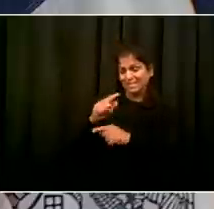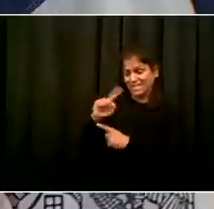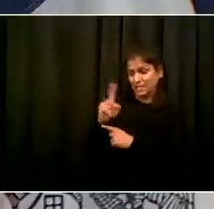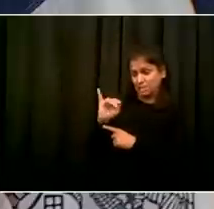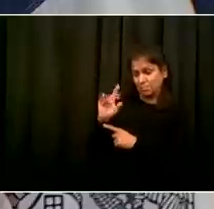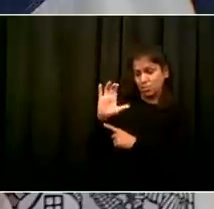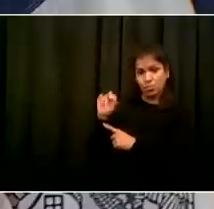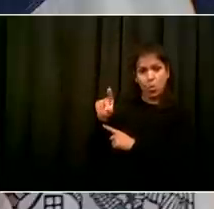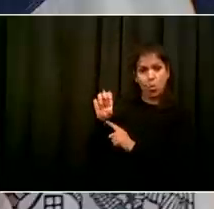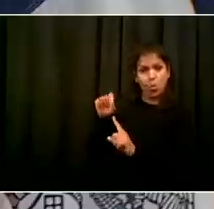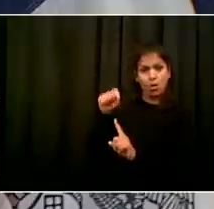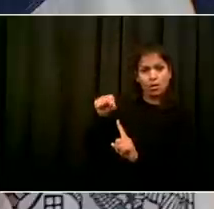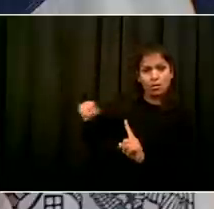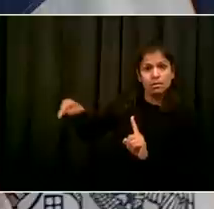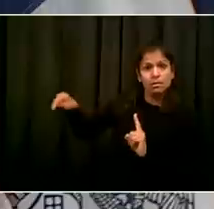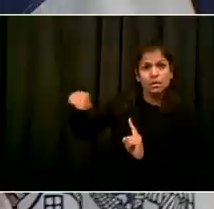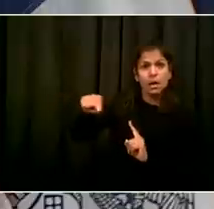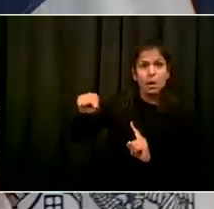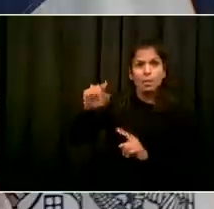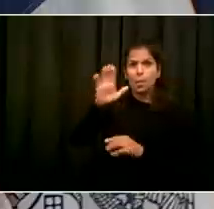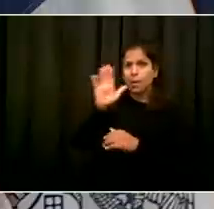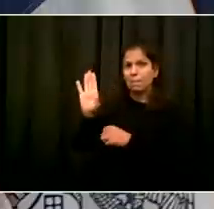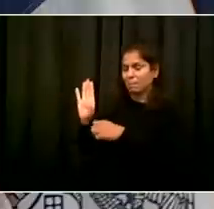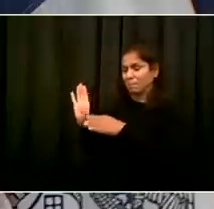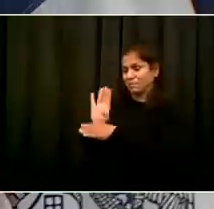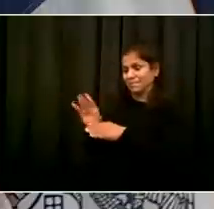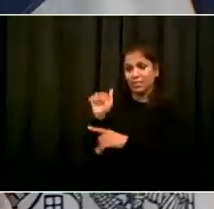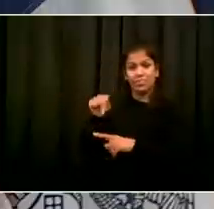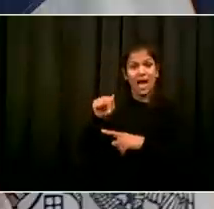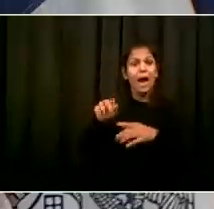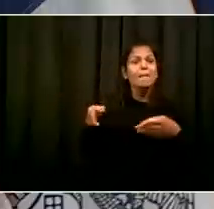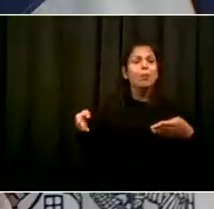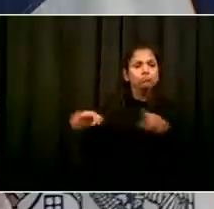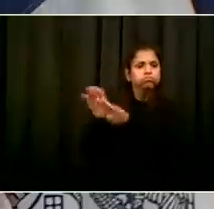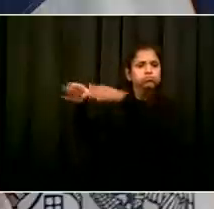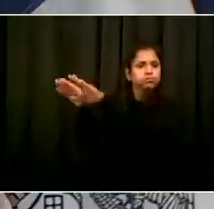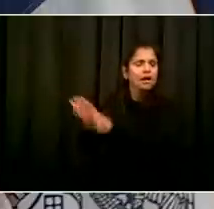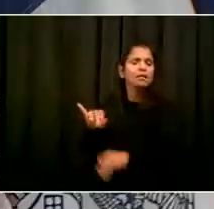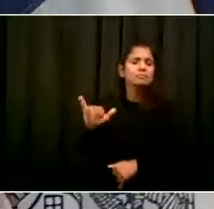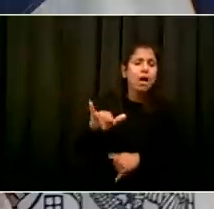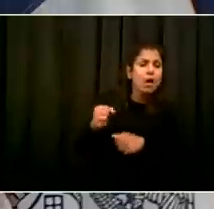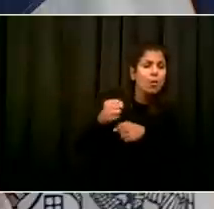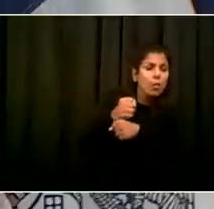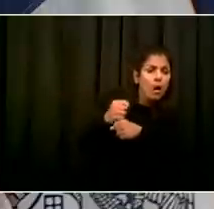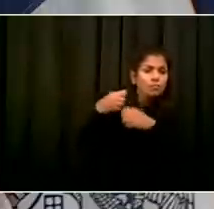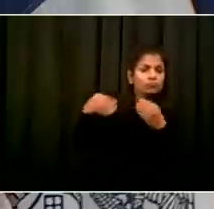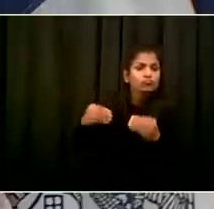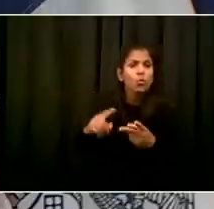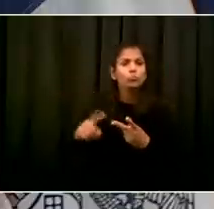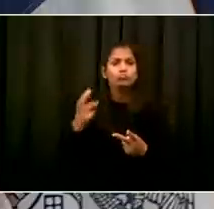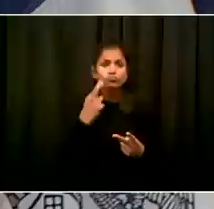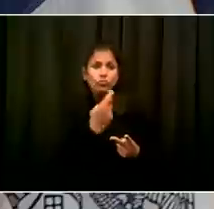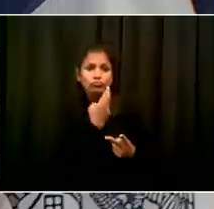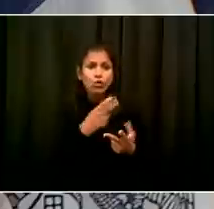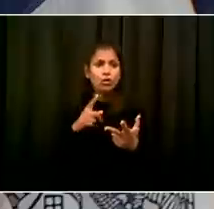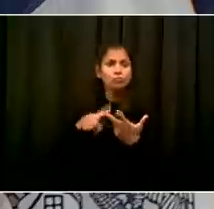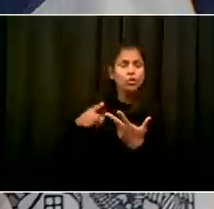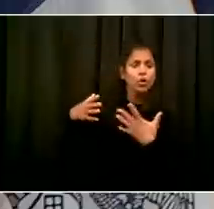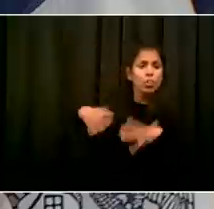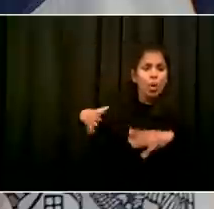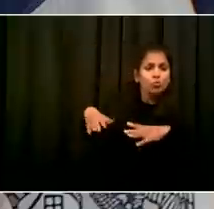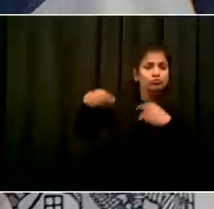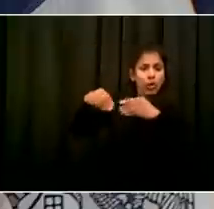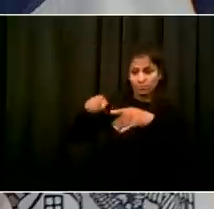So do you have an understanding of what the governor's problem is with your plan, and are you working on